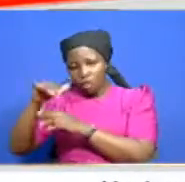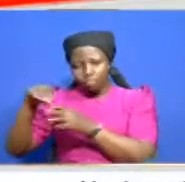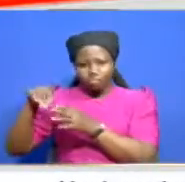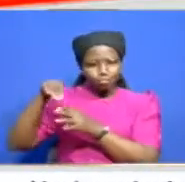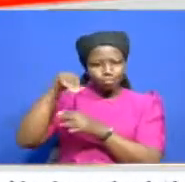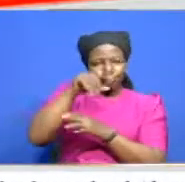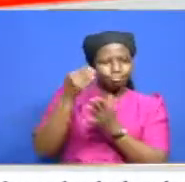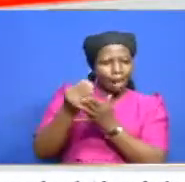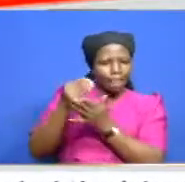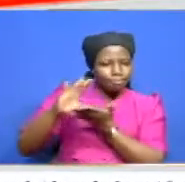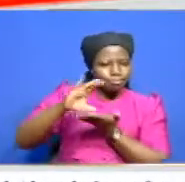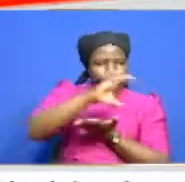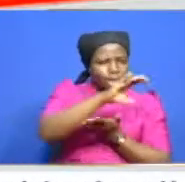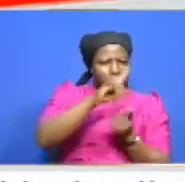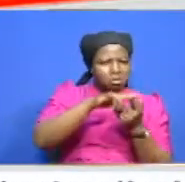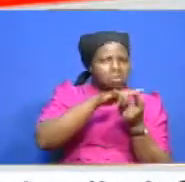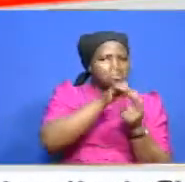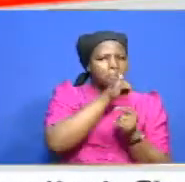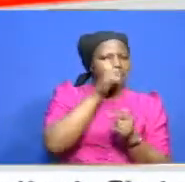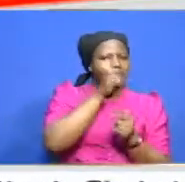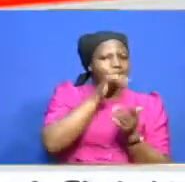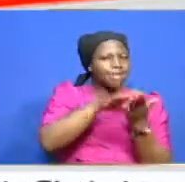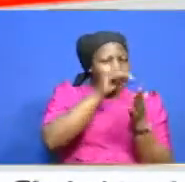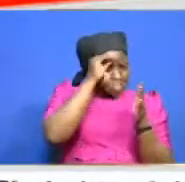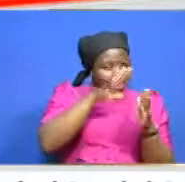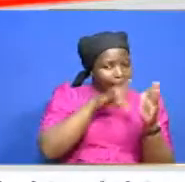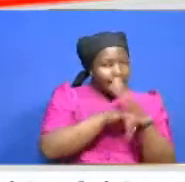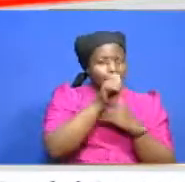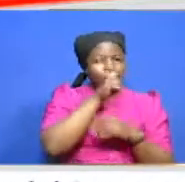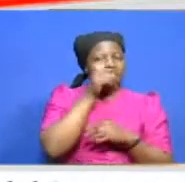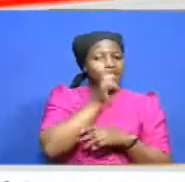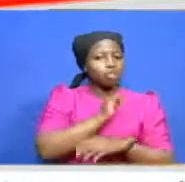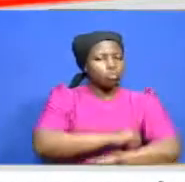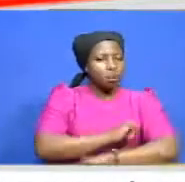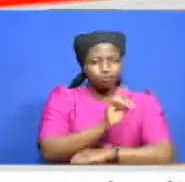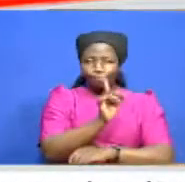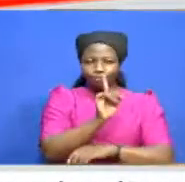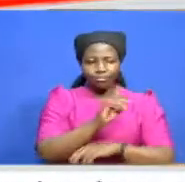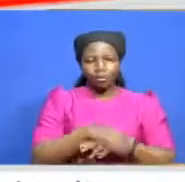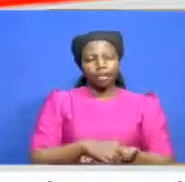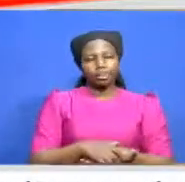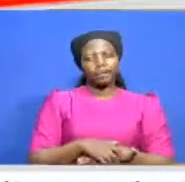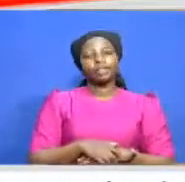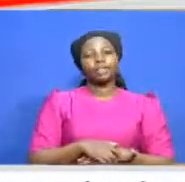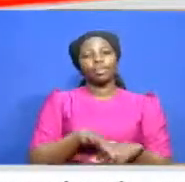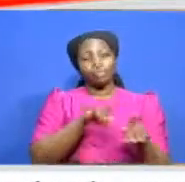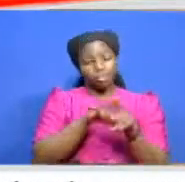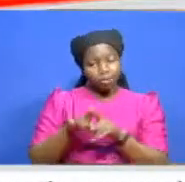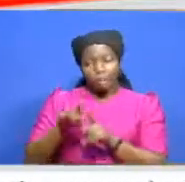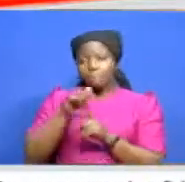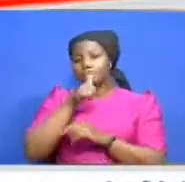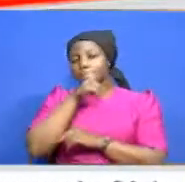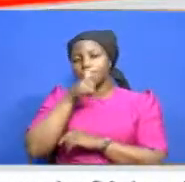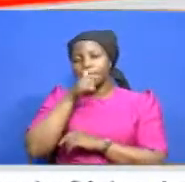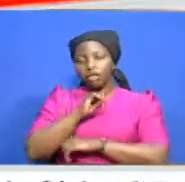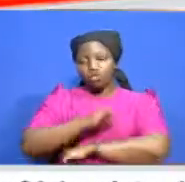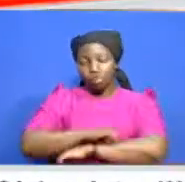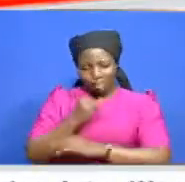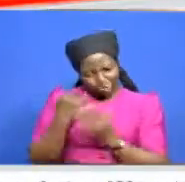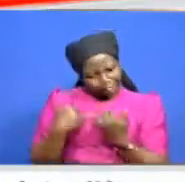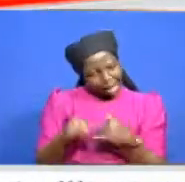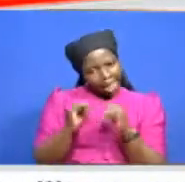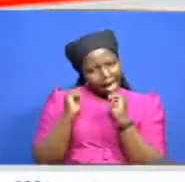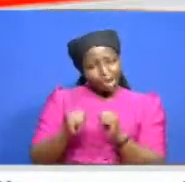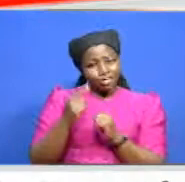capitation to learners in private schools. In addition to that, the private schools is also trying its best to be able to see how we